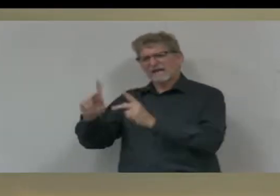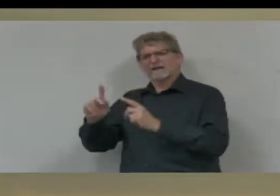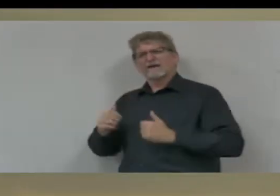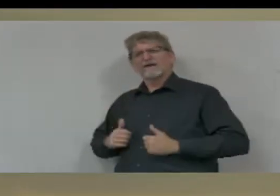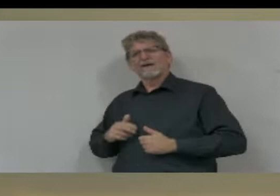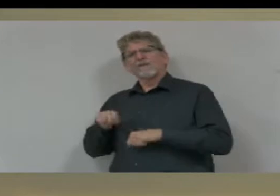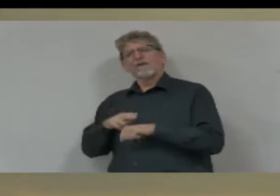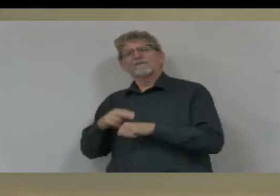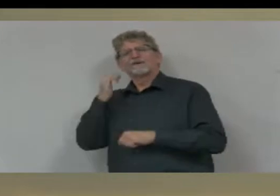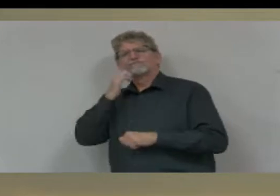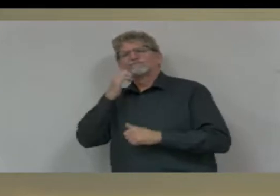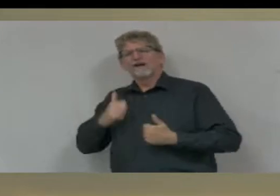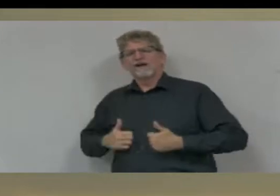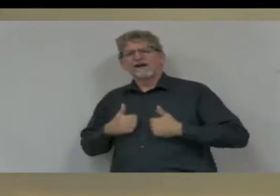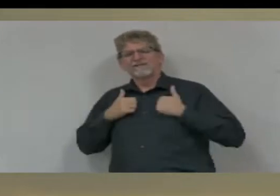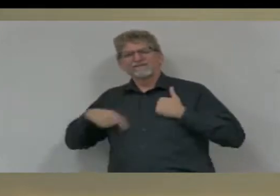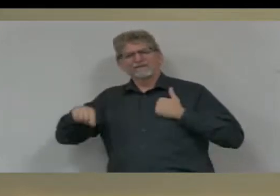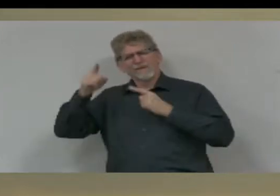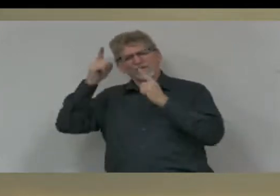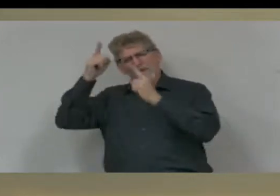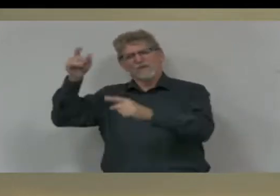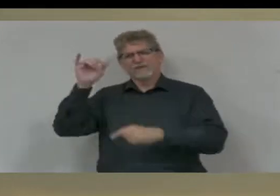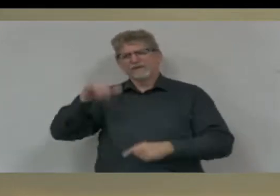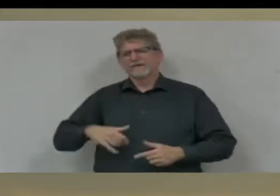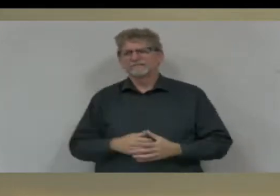Mm-hmm. Okay, thank you.